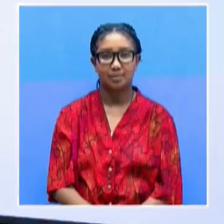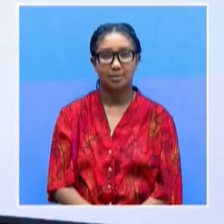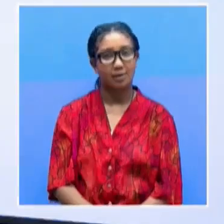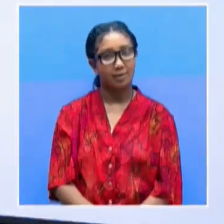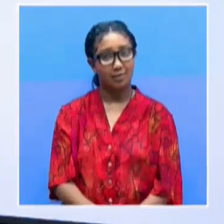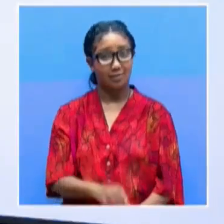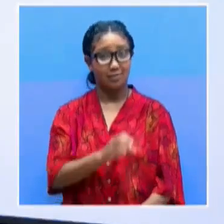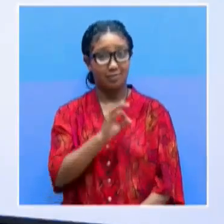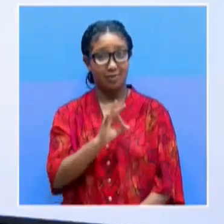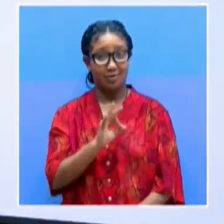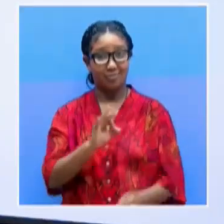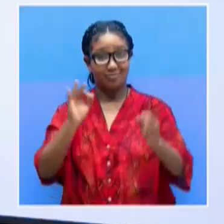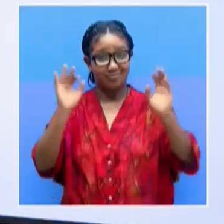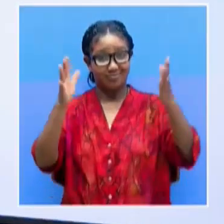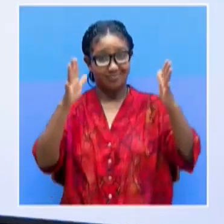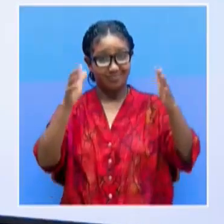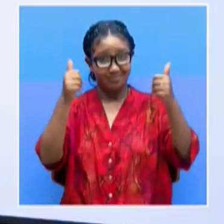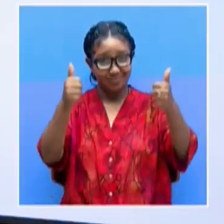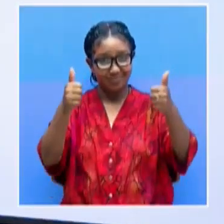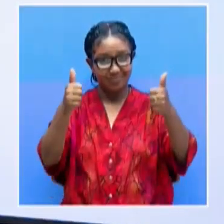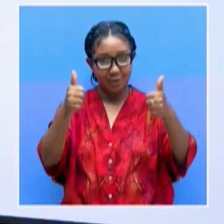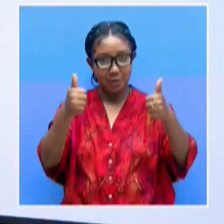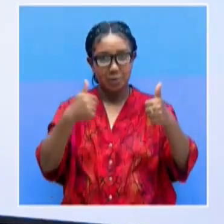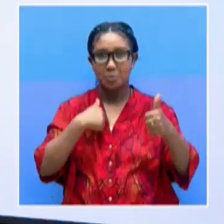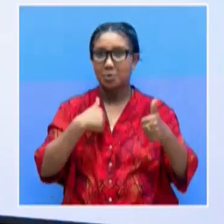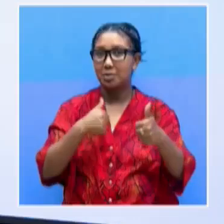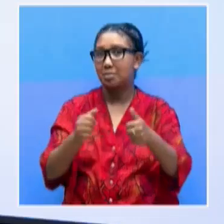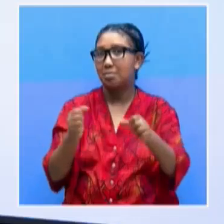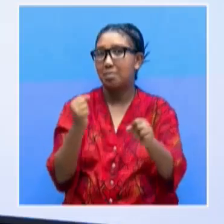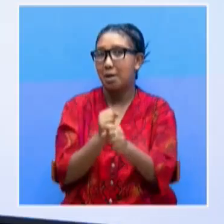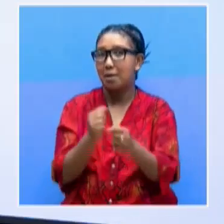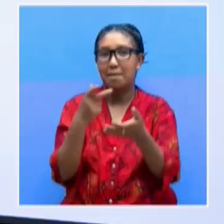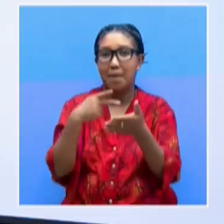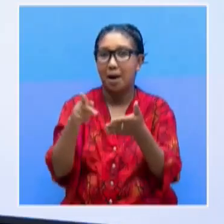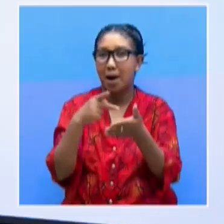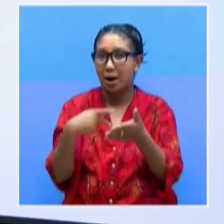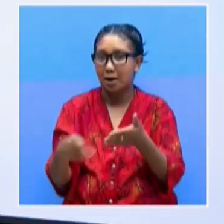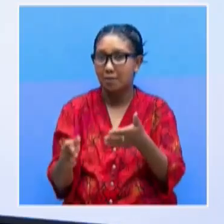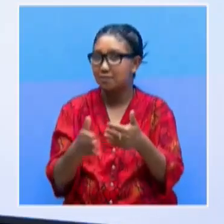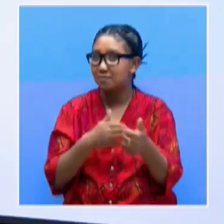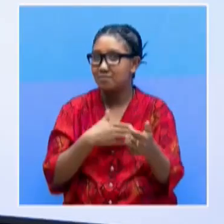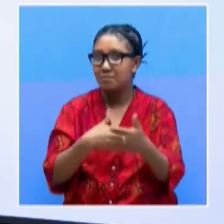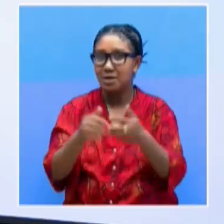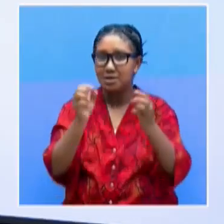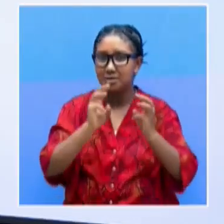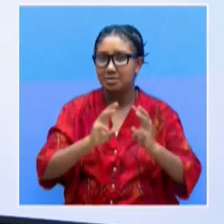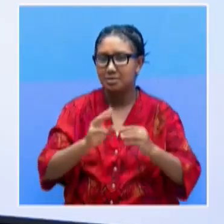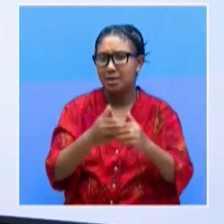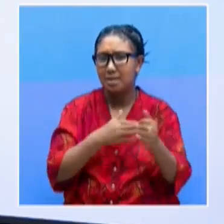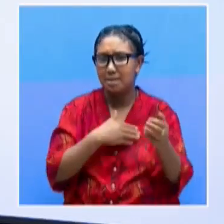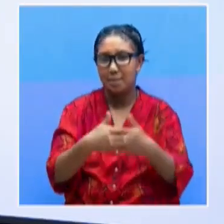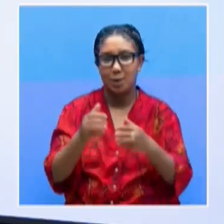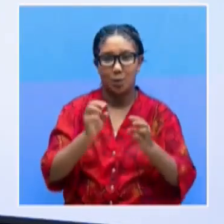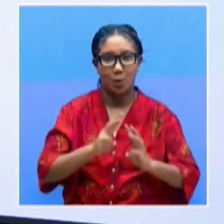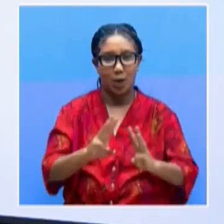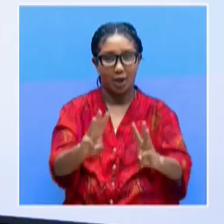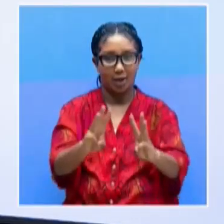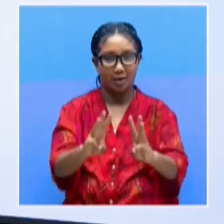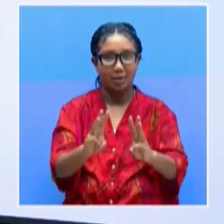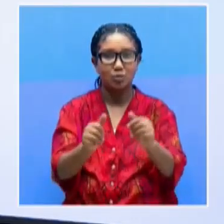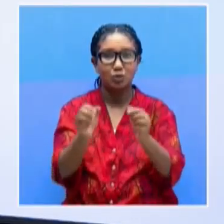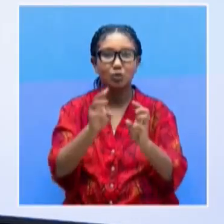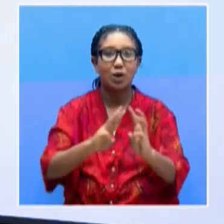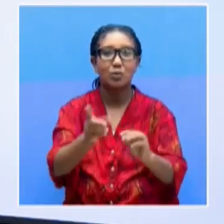Wow, isn't that amazing? We just make a paragraph just like that in a simple way. Which way